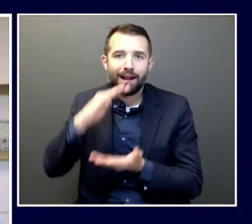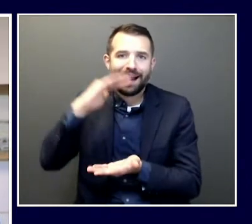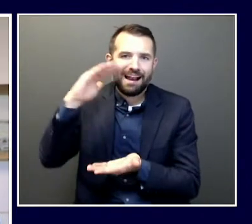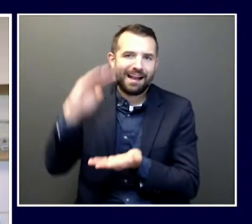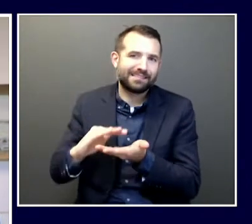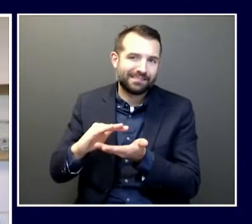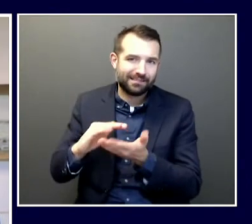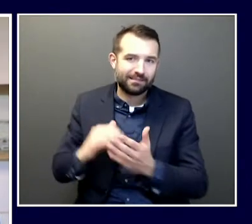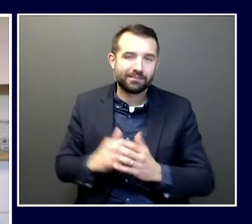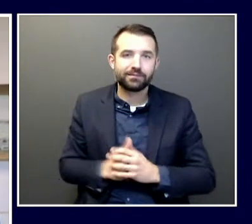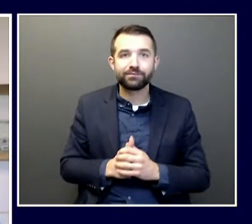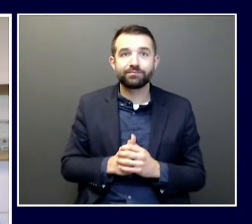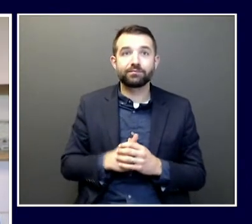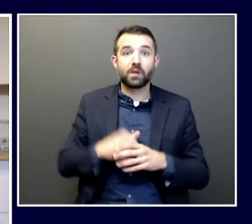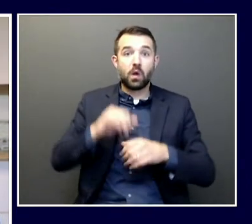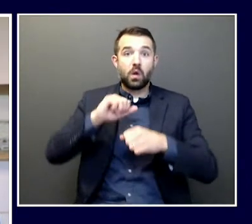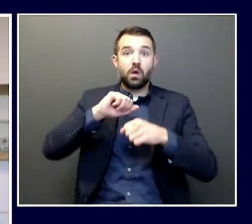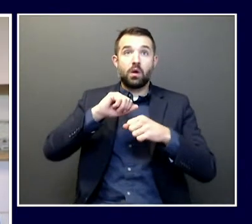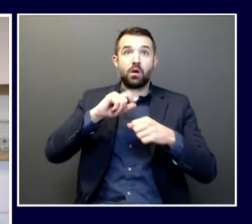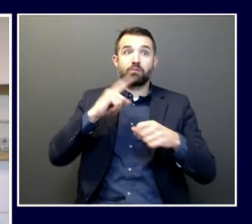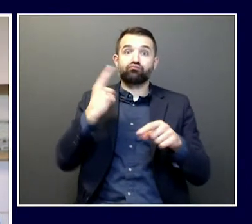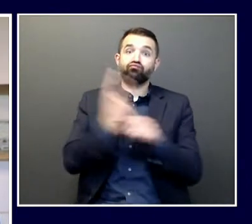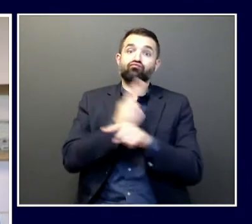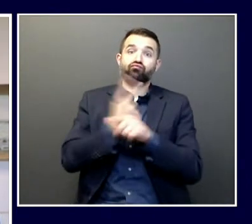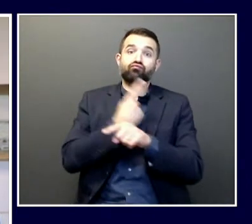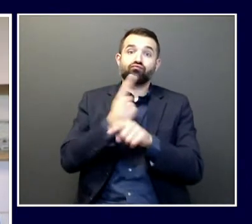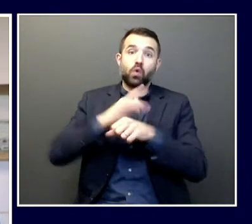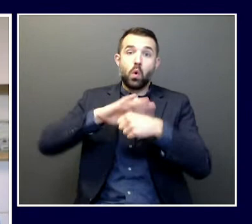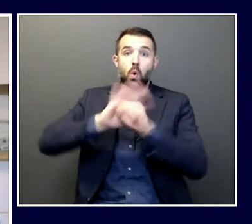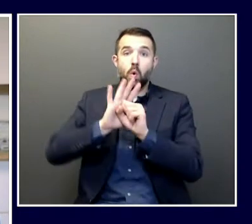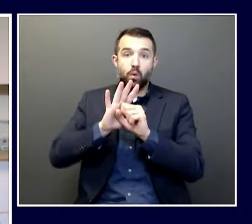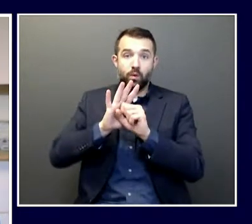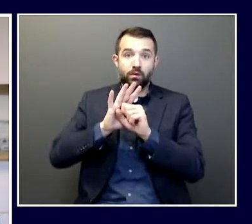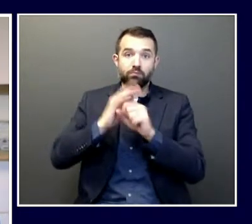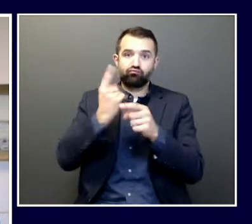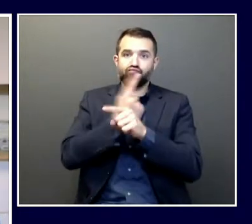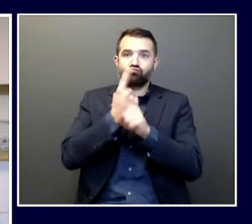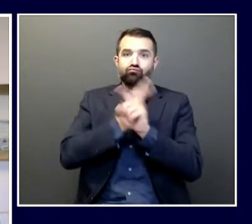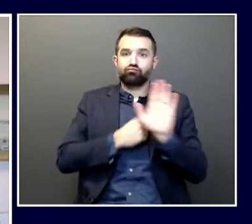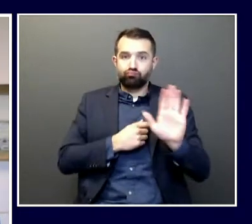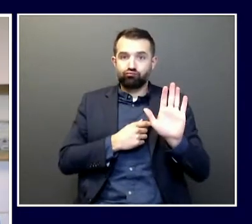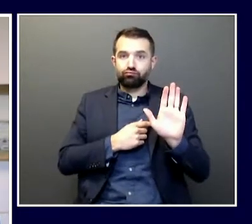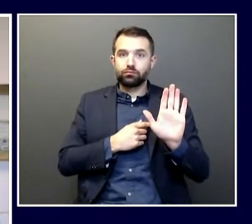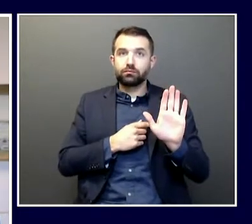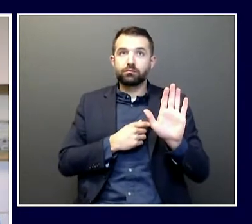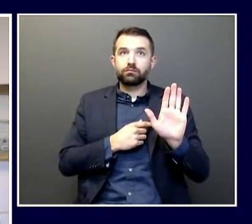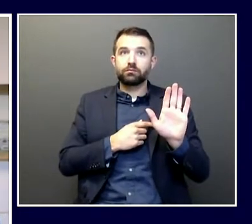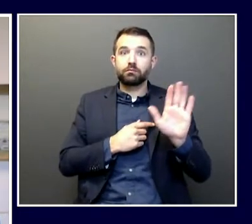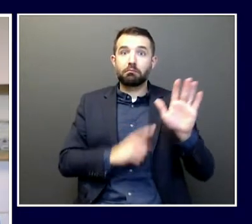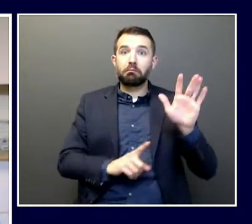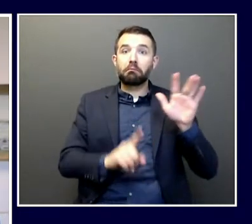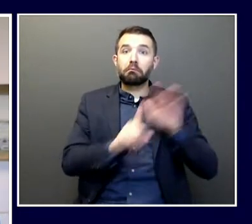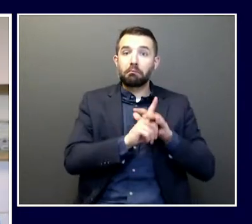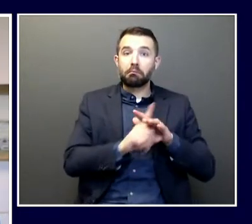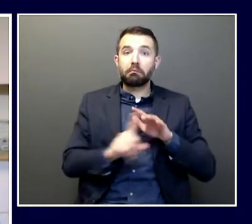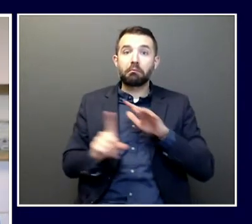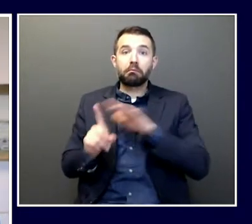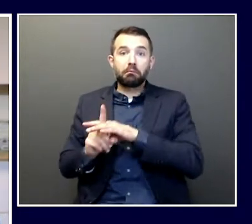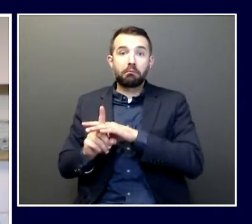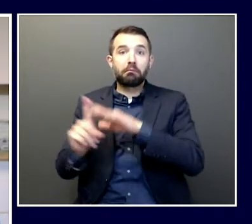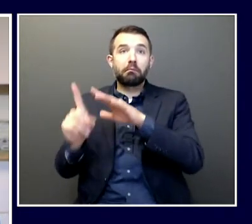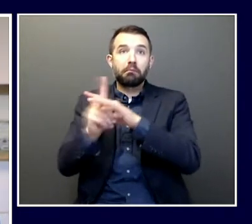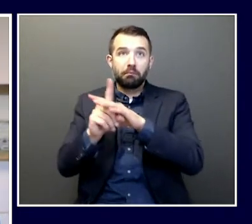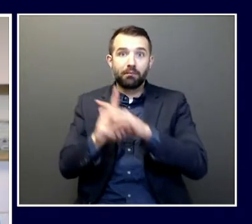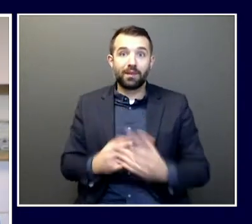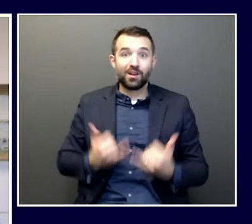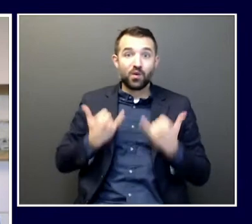era, their rurality was somewhat protected, but not anymore. The Delta variant has